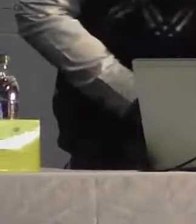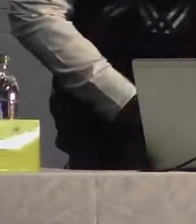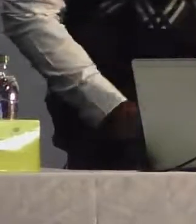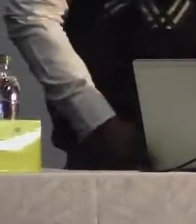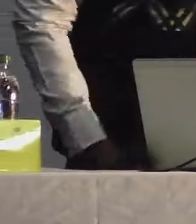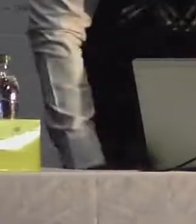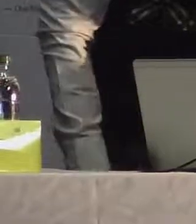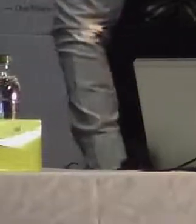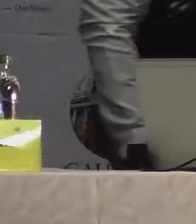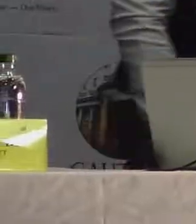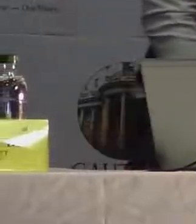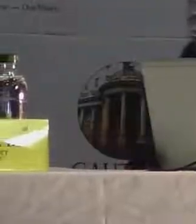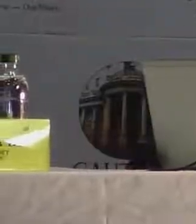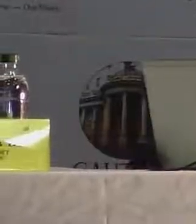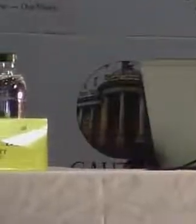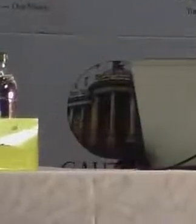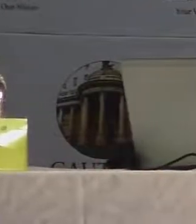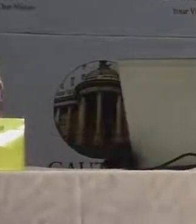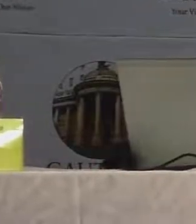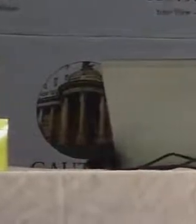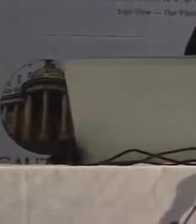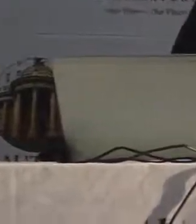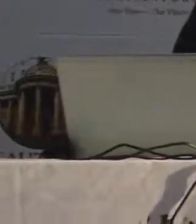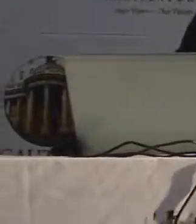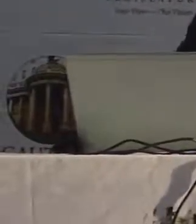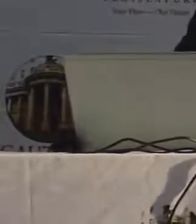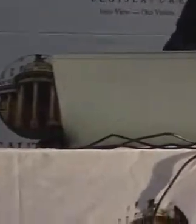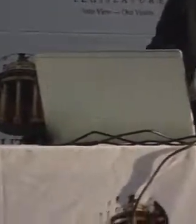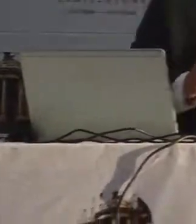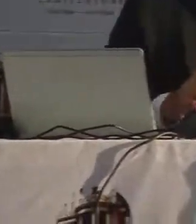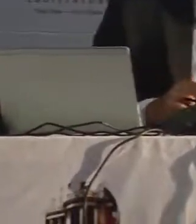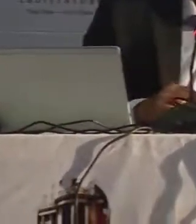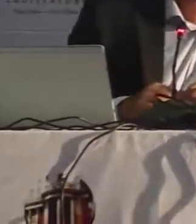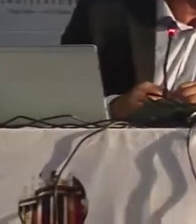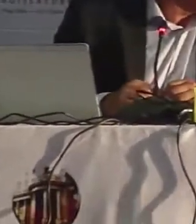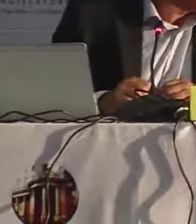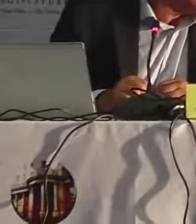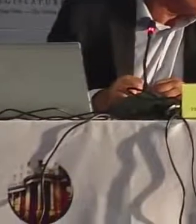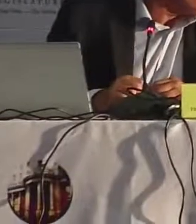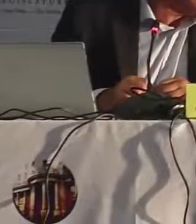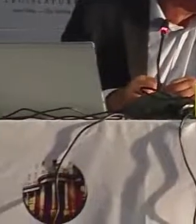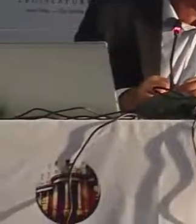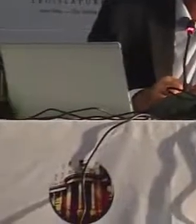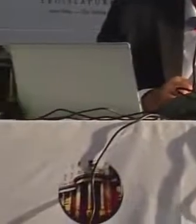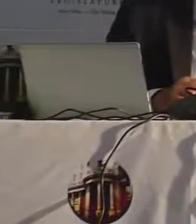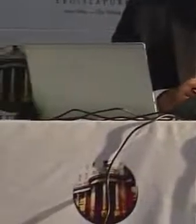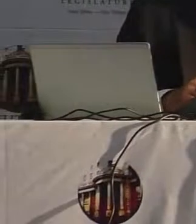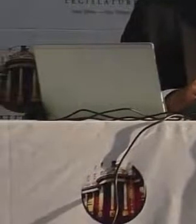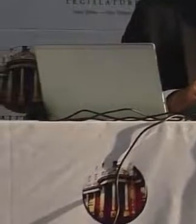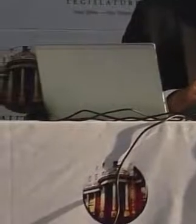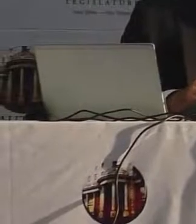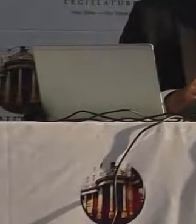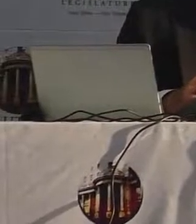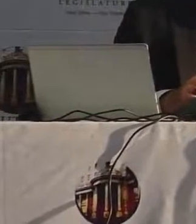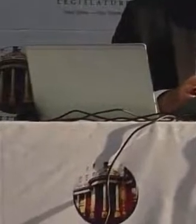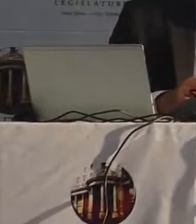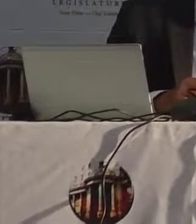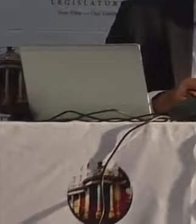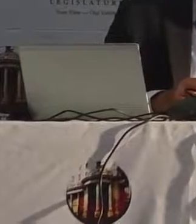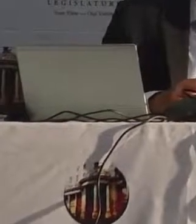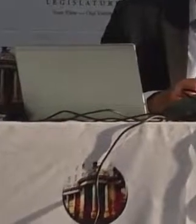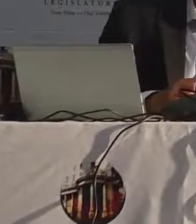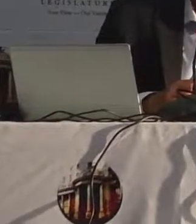right. MMC, welcome, and we are privileged to have you join us today, and we